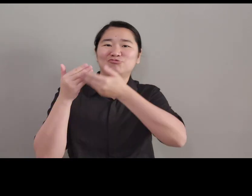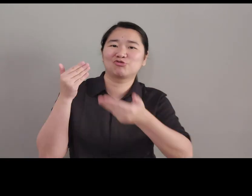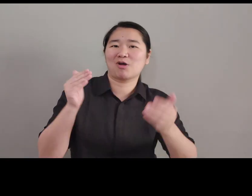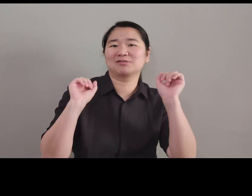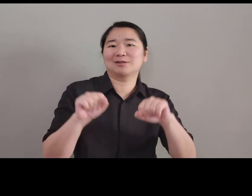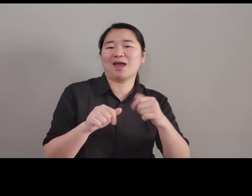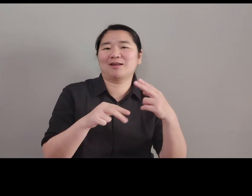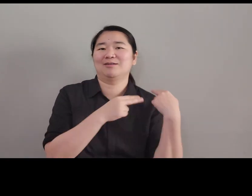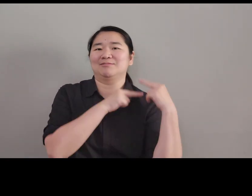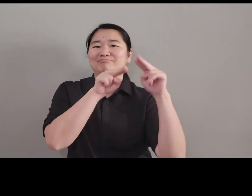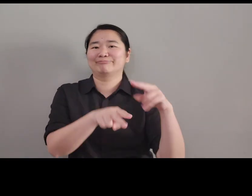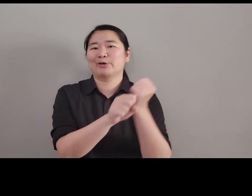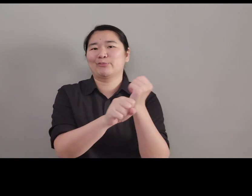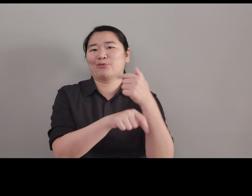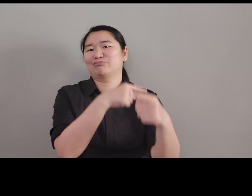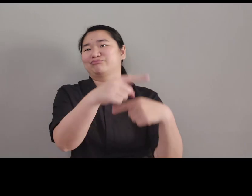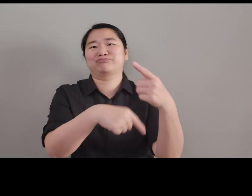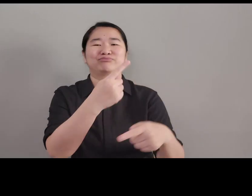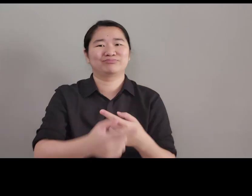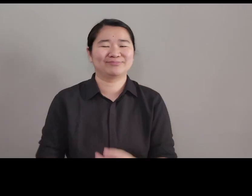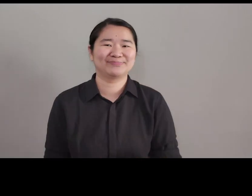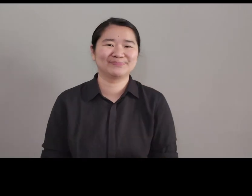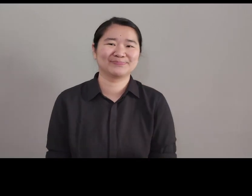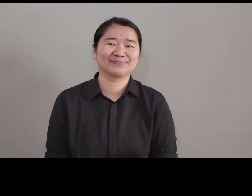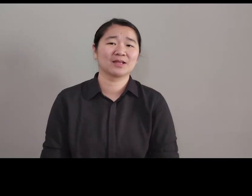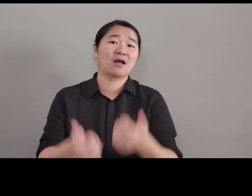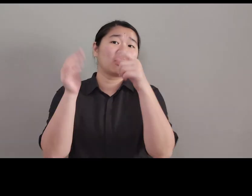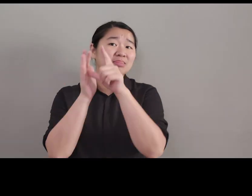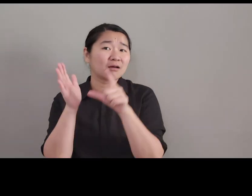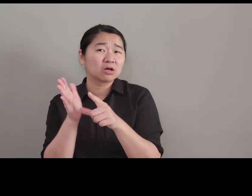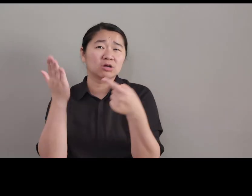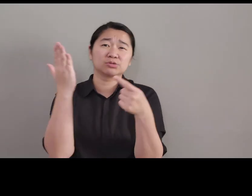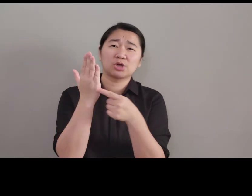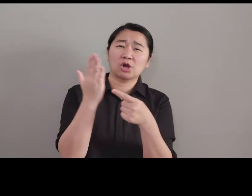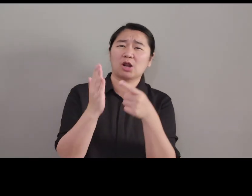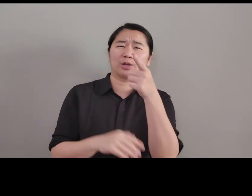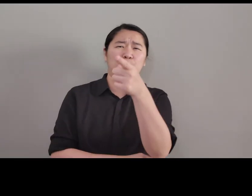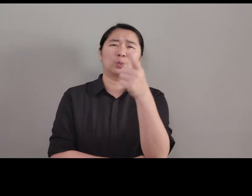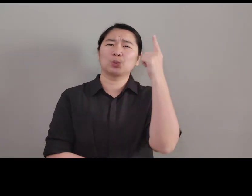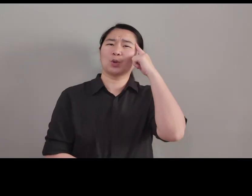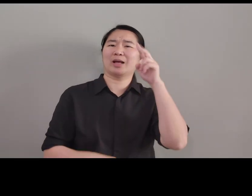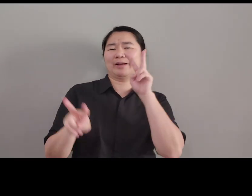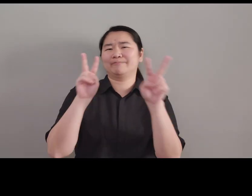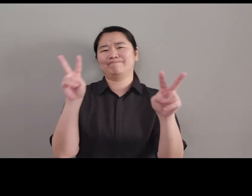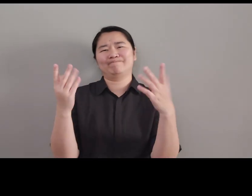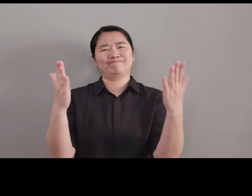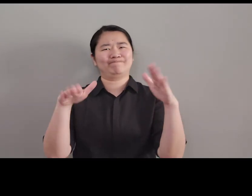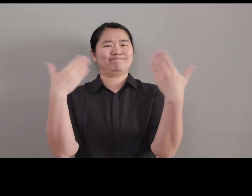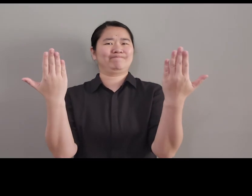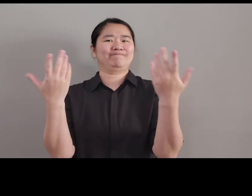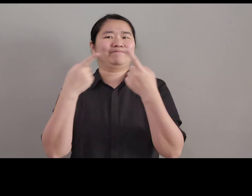technology, where do you want to see this? I think the legislation is critical.